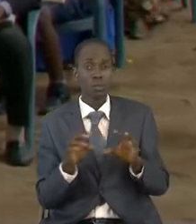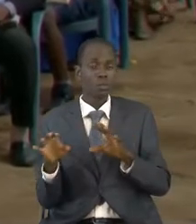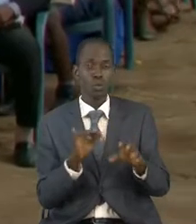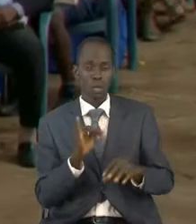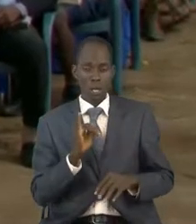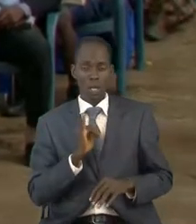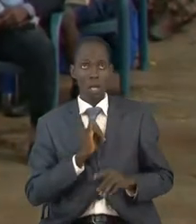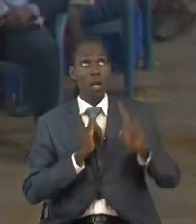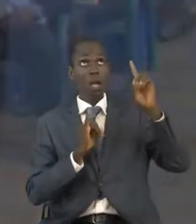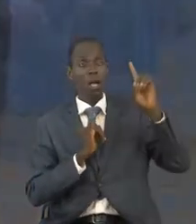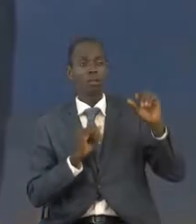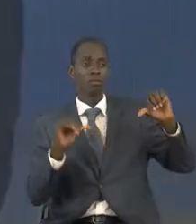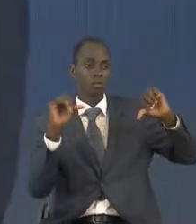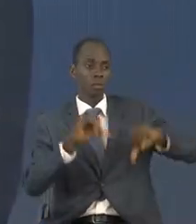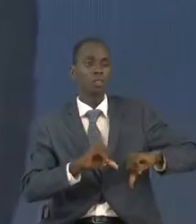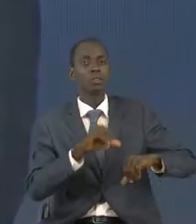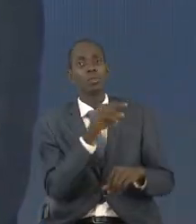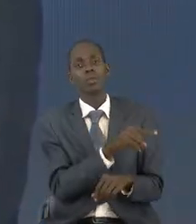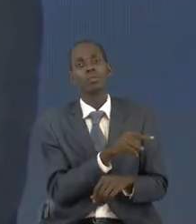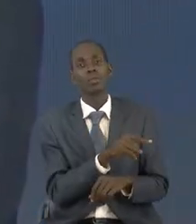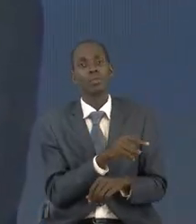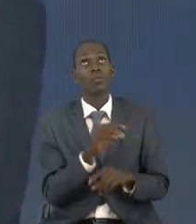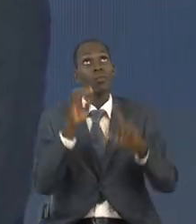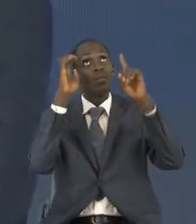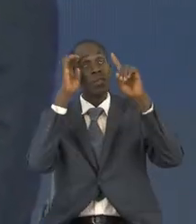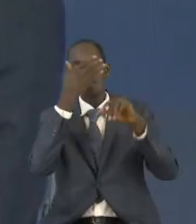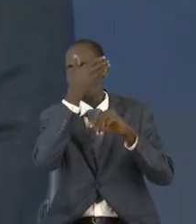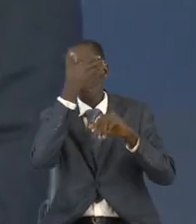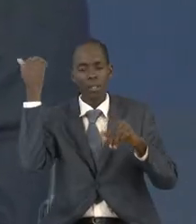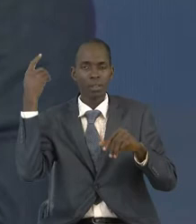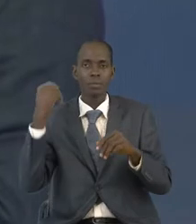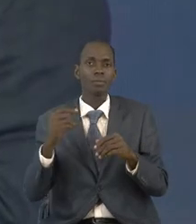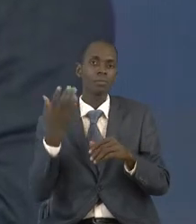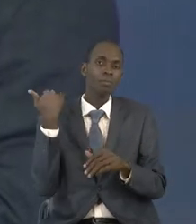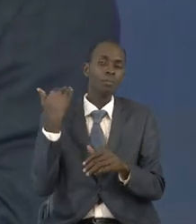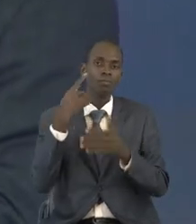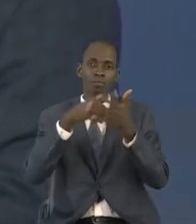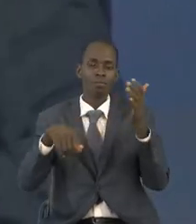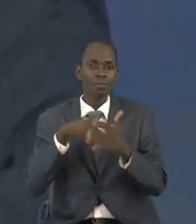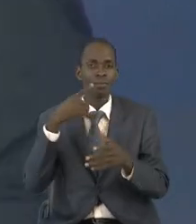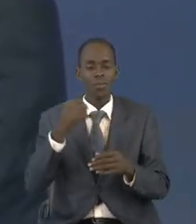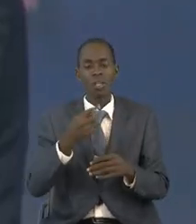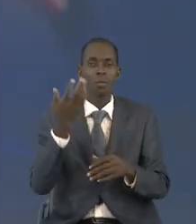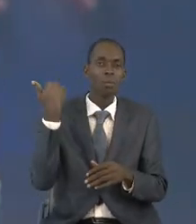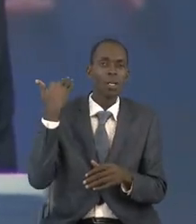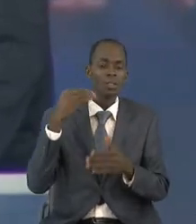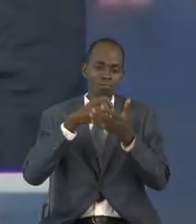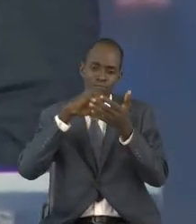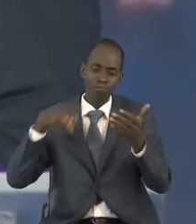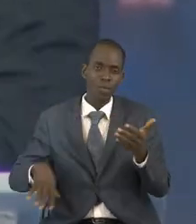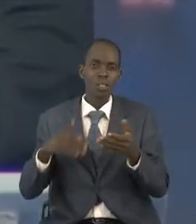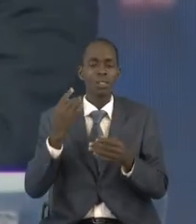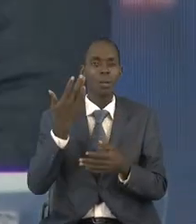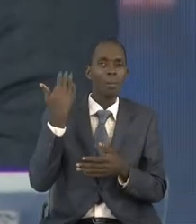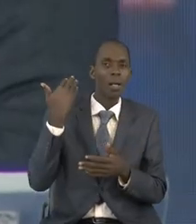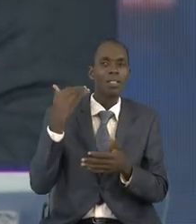He forgave the past. He erased the past. He blotted out the past so that you will